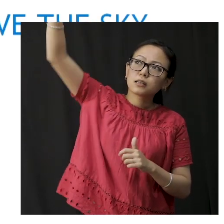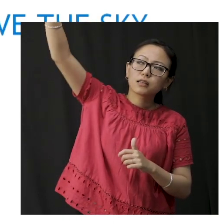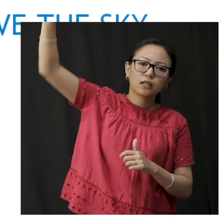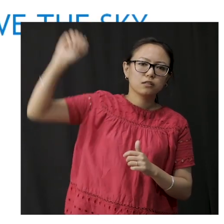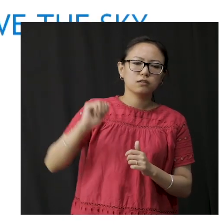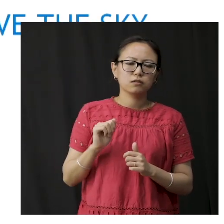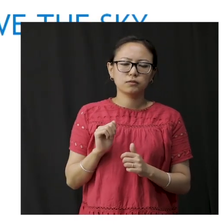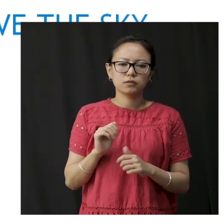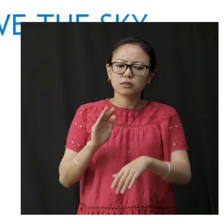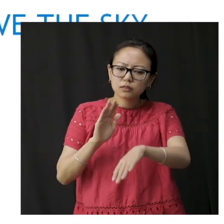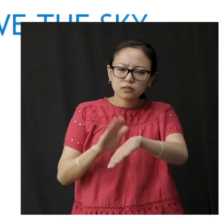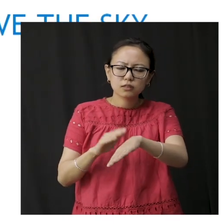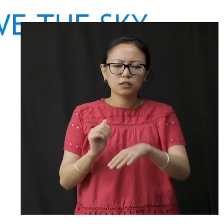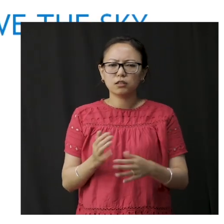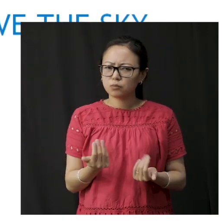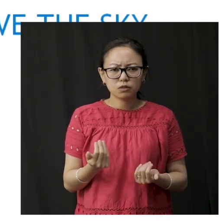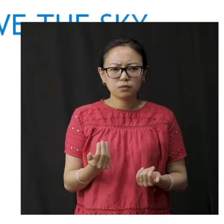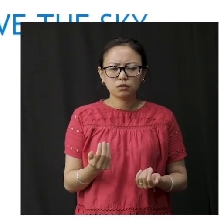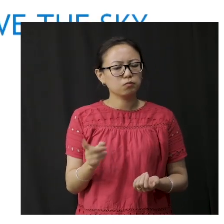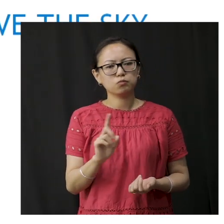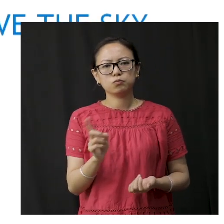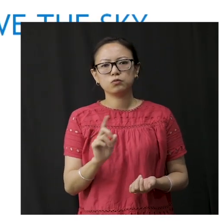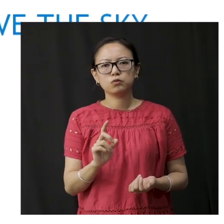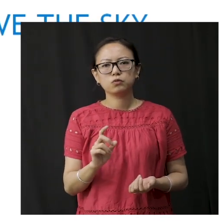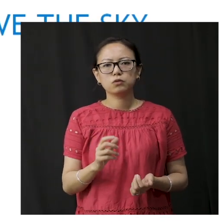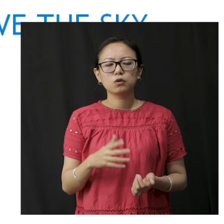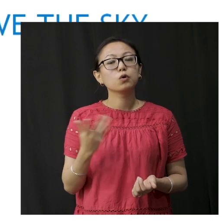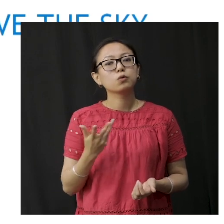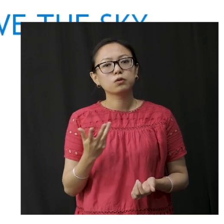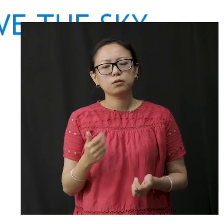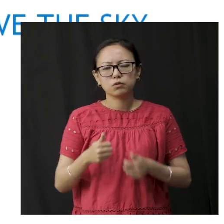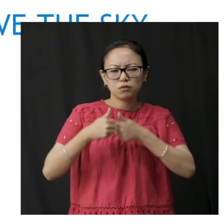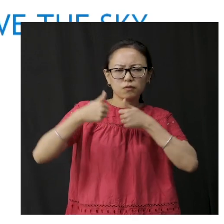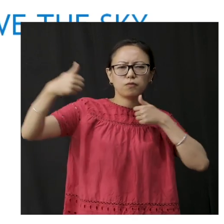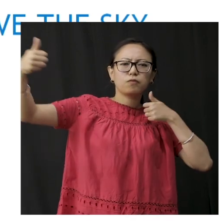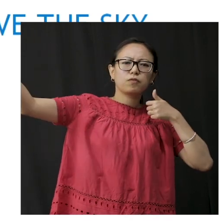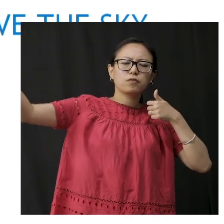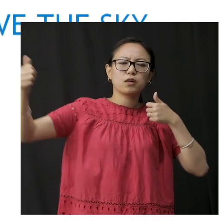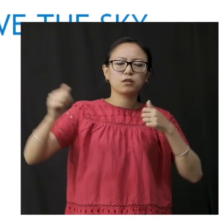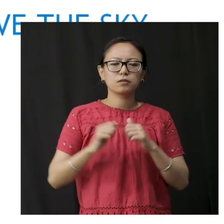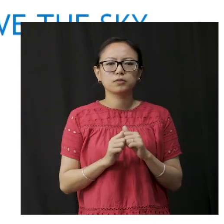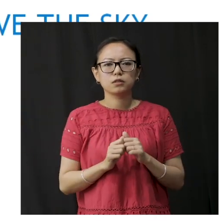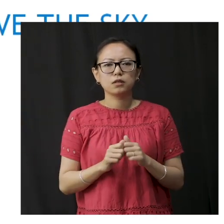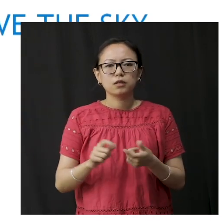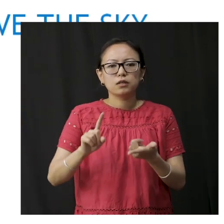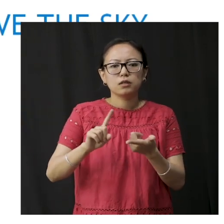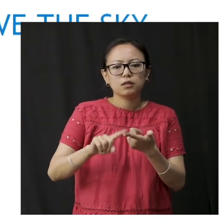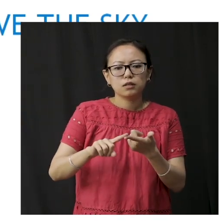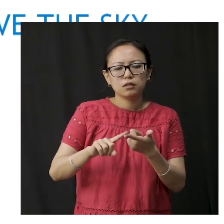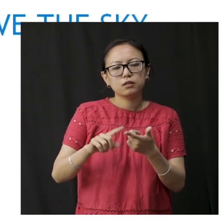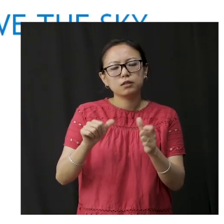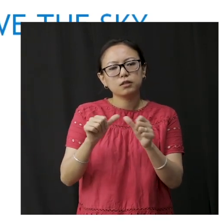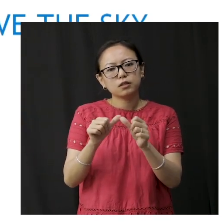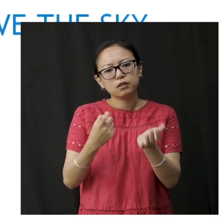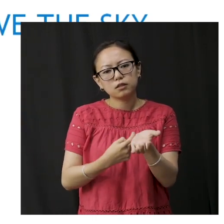not be able to blow the lights out because they are very big, they are bigger than the earth, and so the light, we cannot